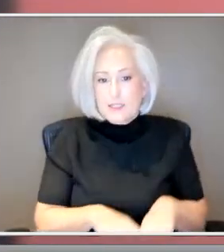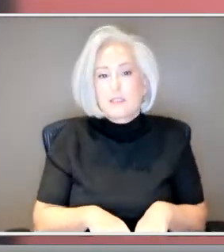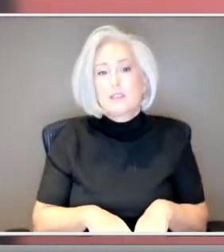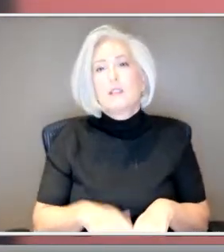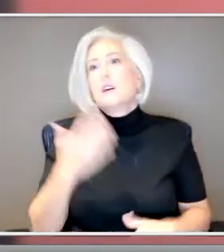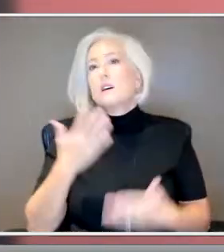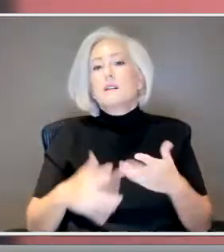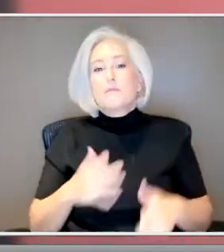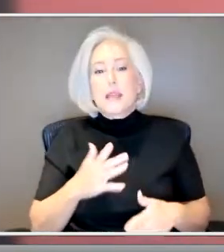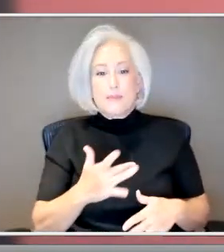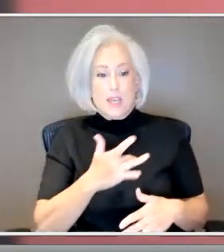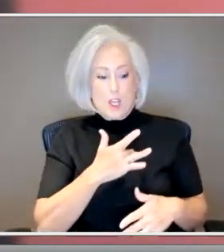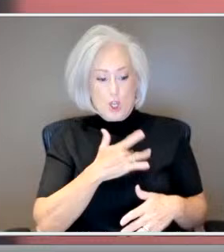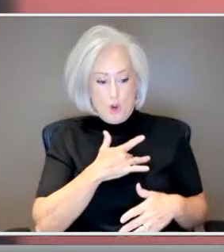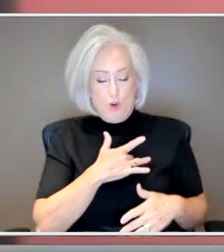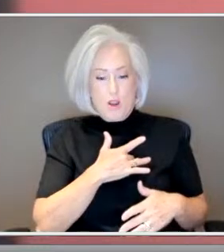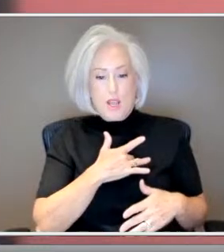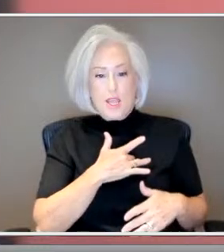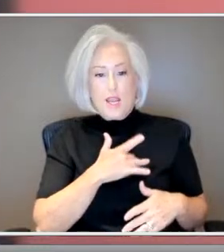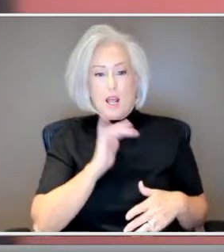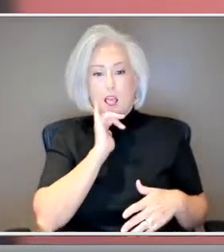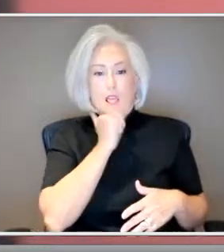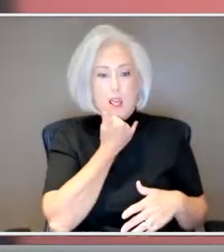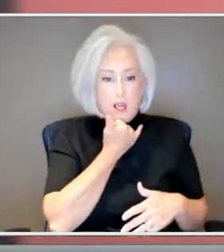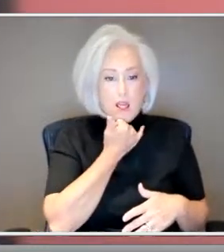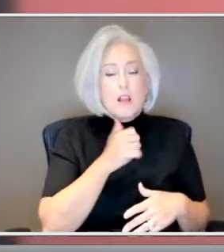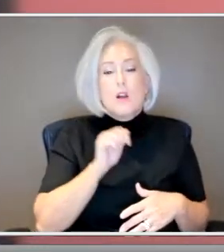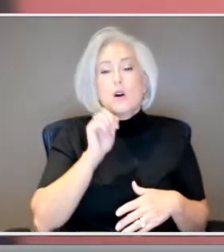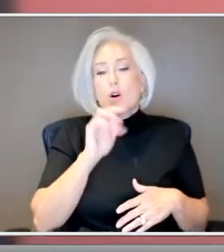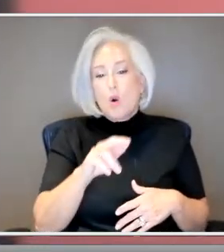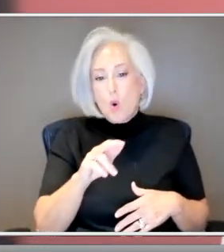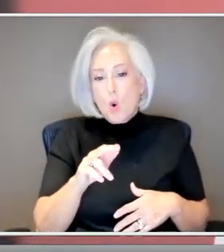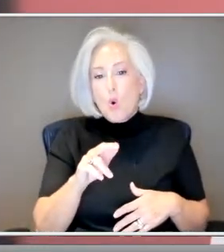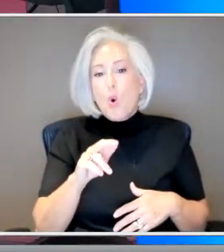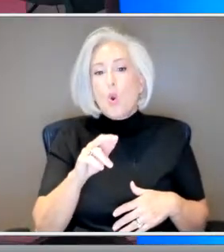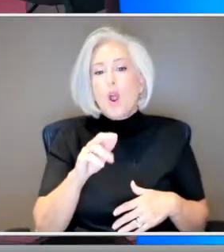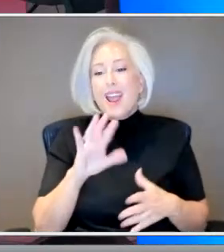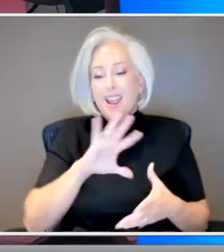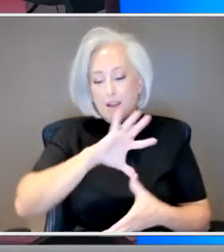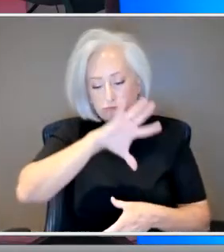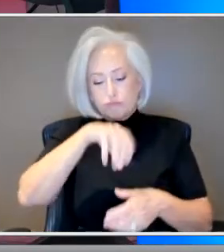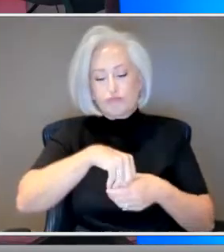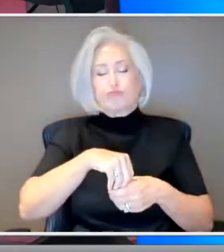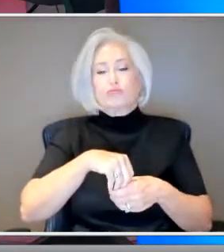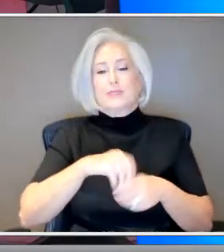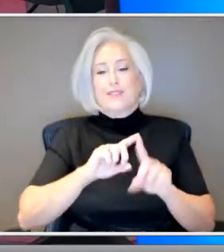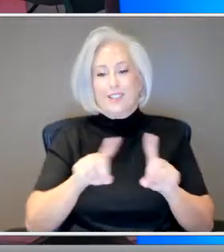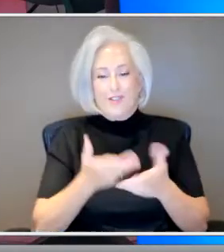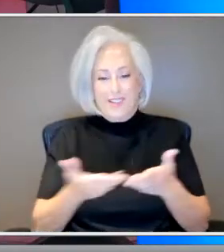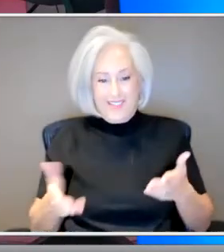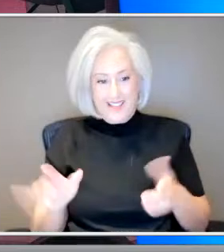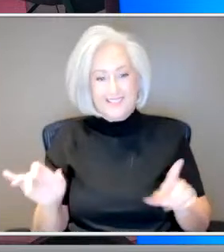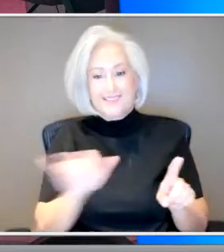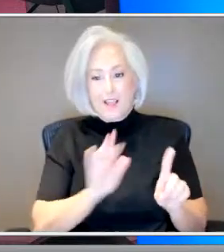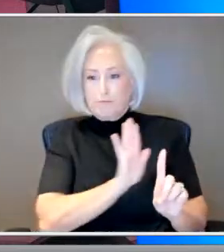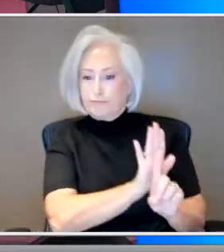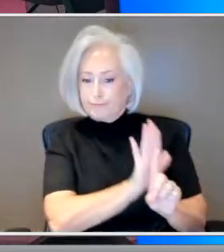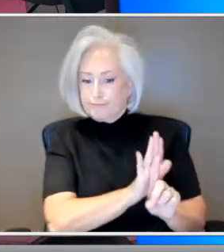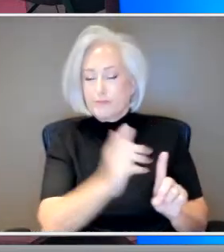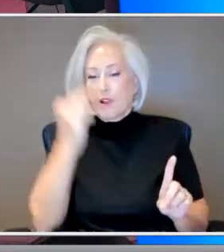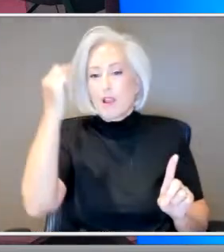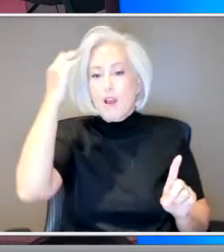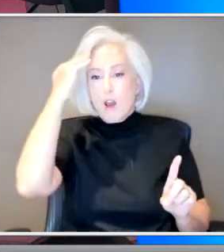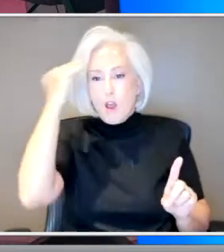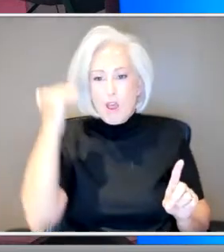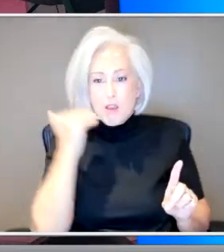disorders, or combinations of defects like the heart and the head and neck that we talked about. So when we learned that that Addison